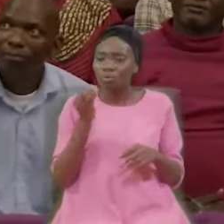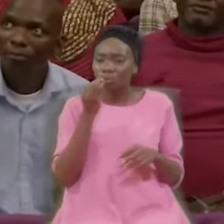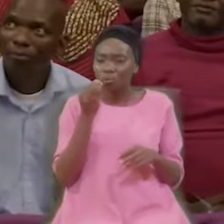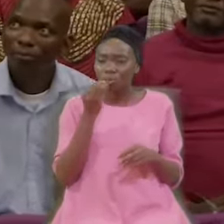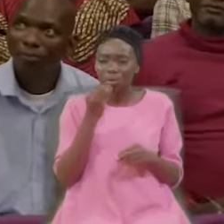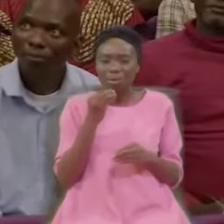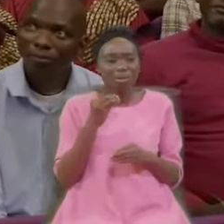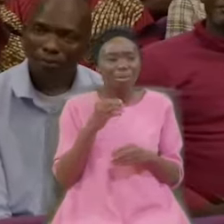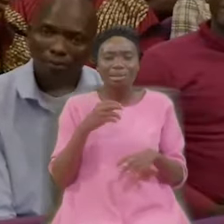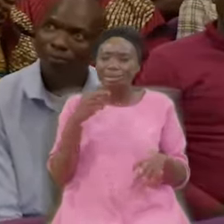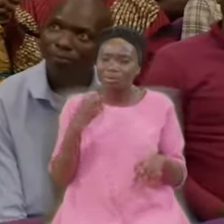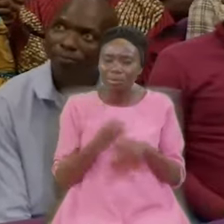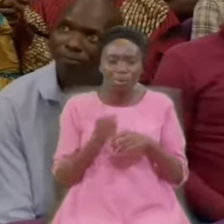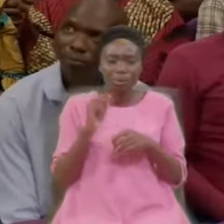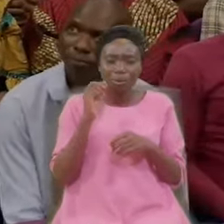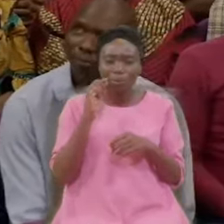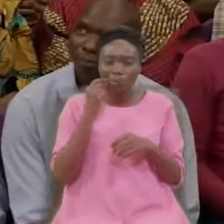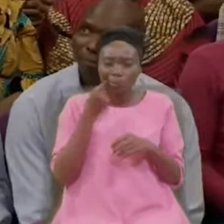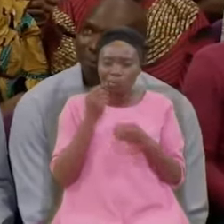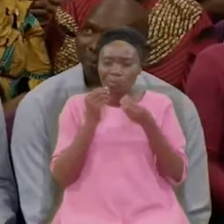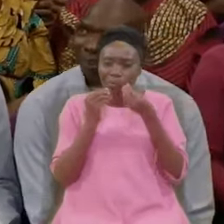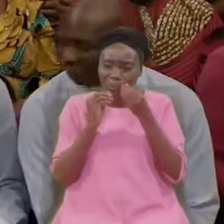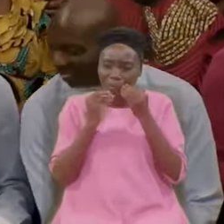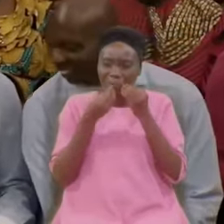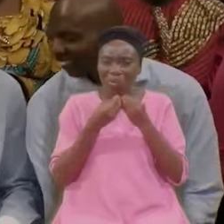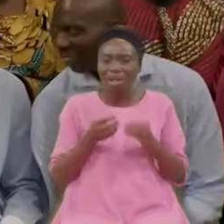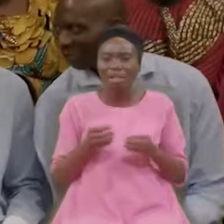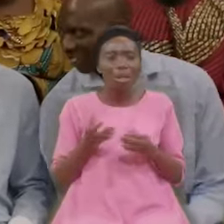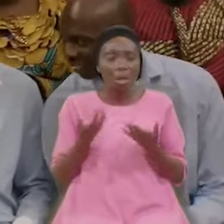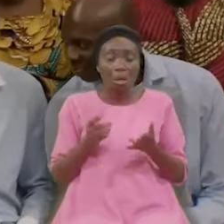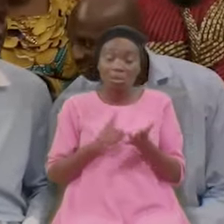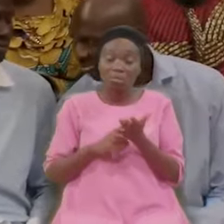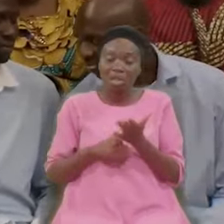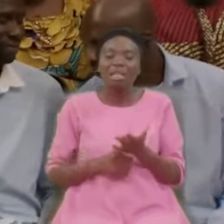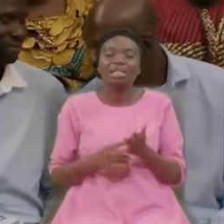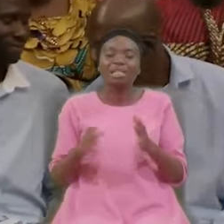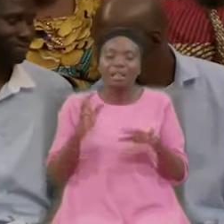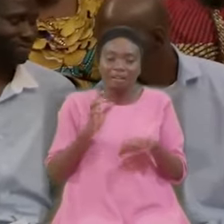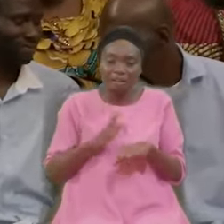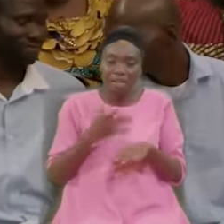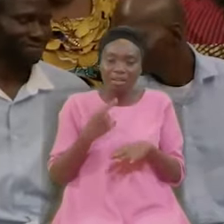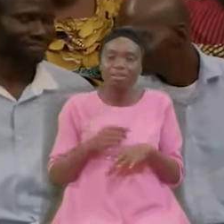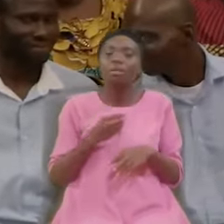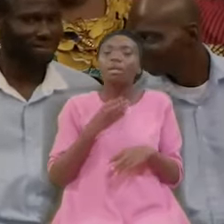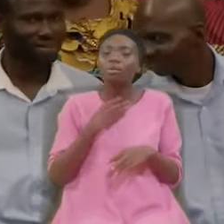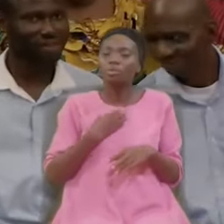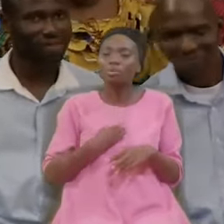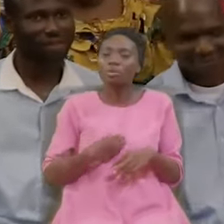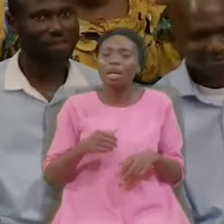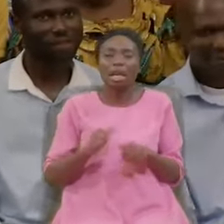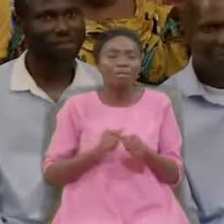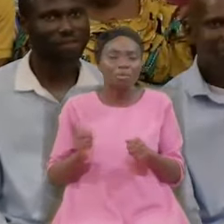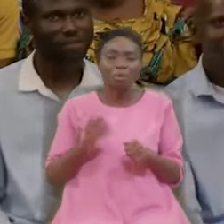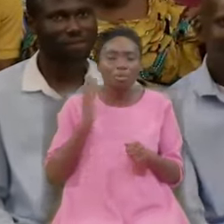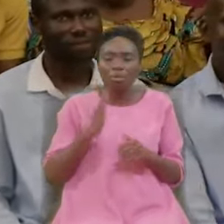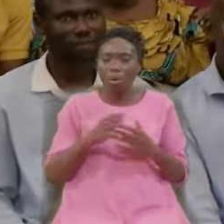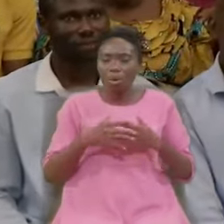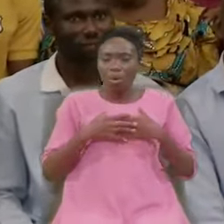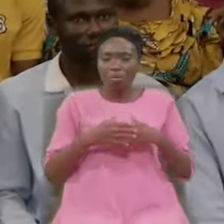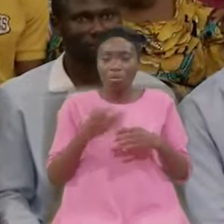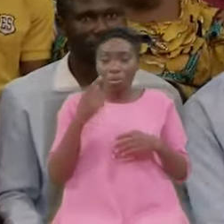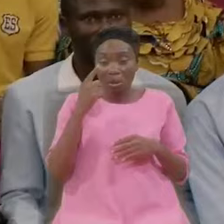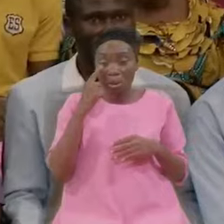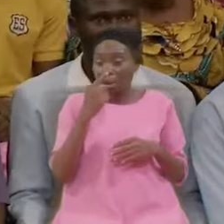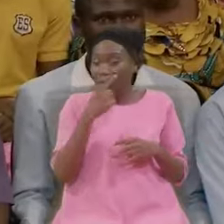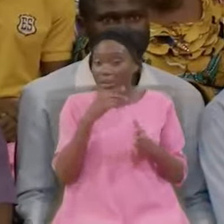in the mouth, sometimes it affects even the respiratory tract, and everywhere will be sore, even the eyes.